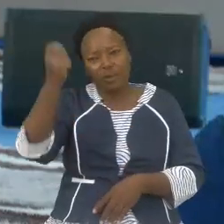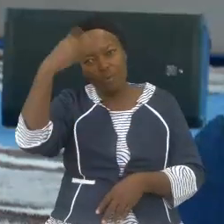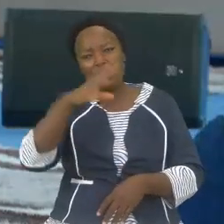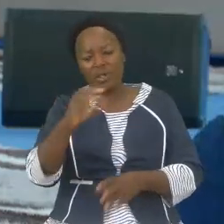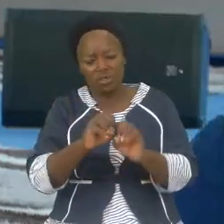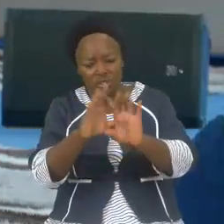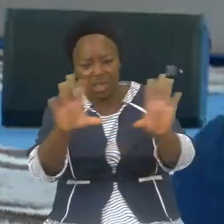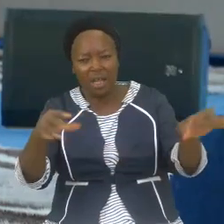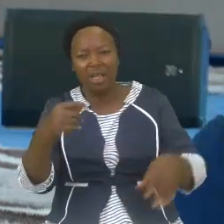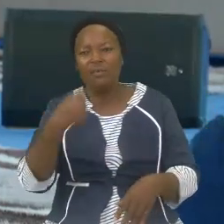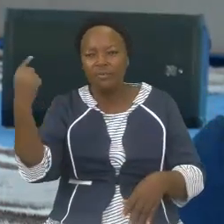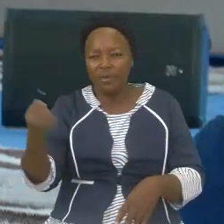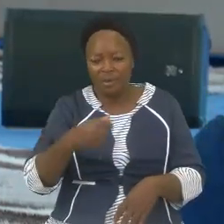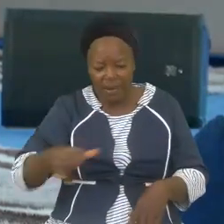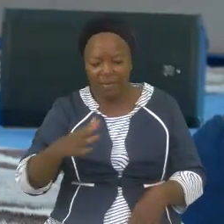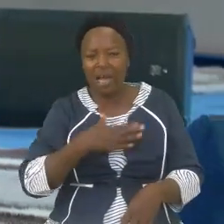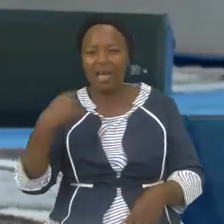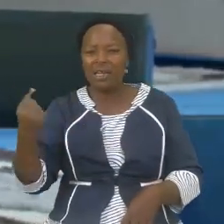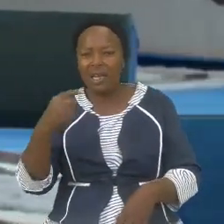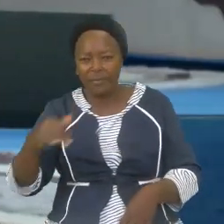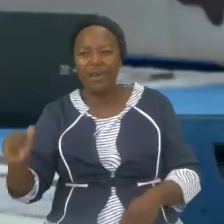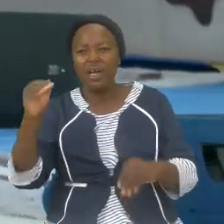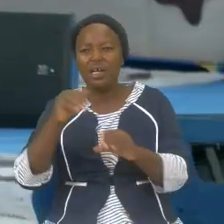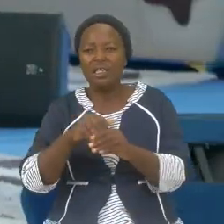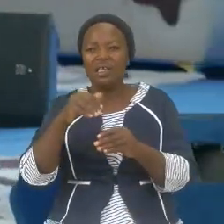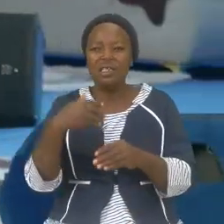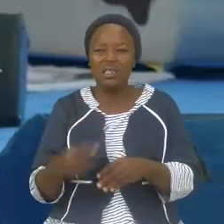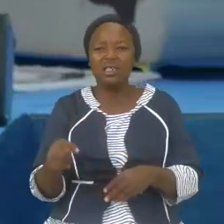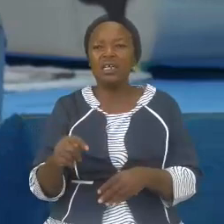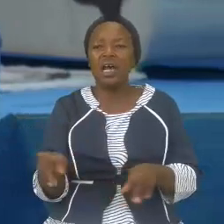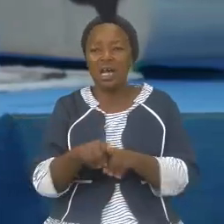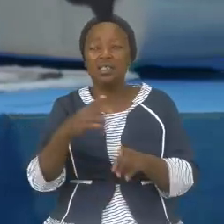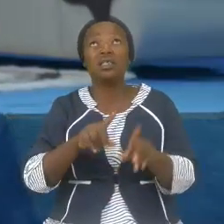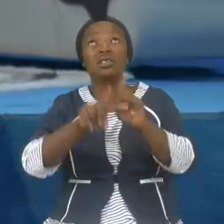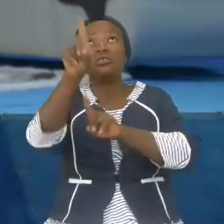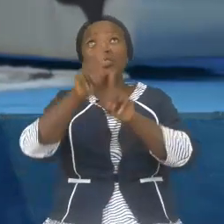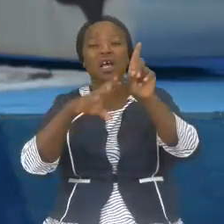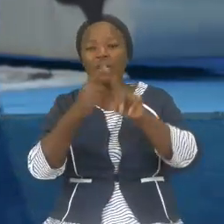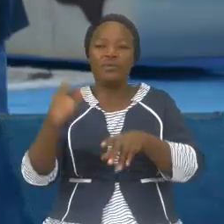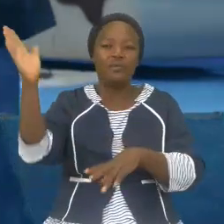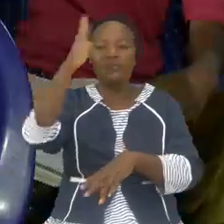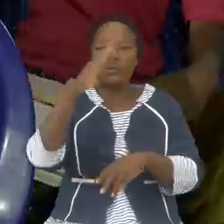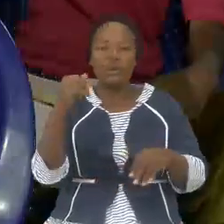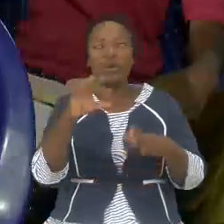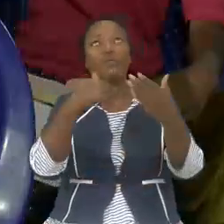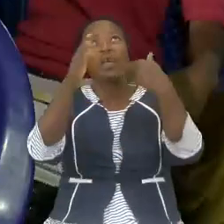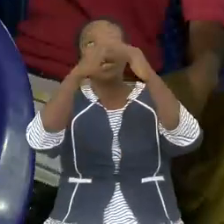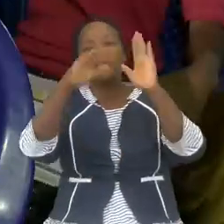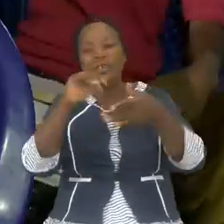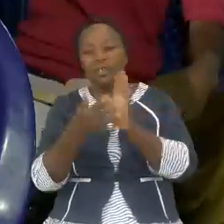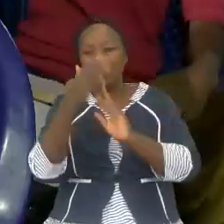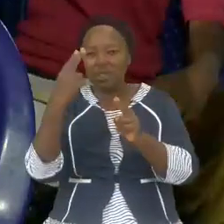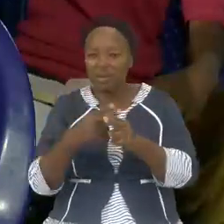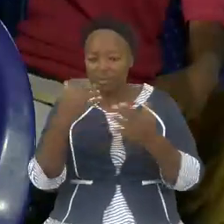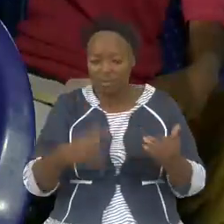shine forever and ever in the firmament as the stars of the firmament of heaven. Today is your